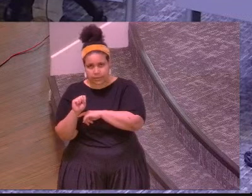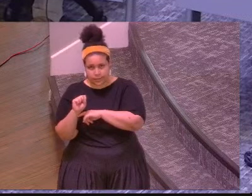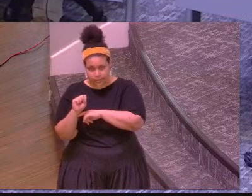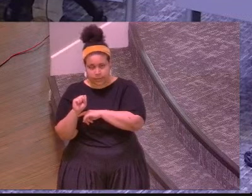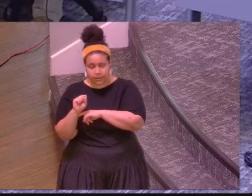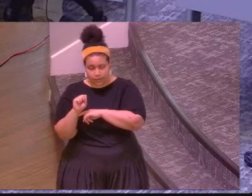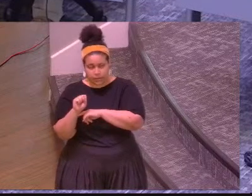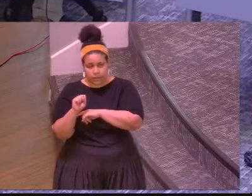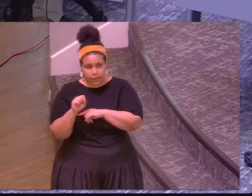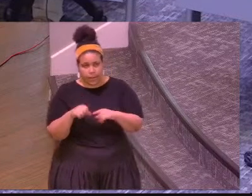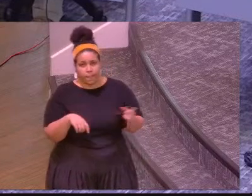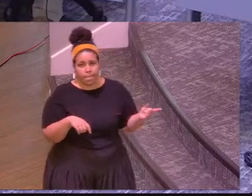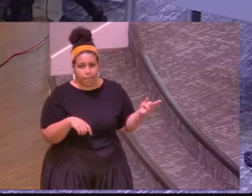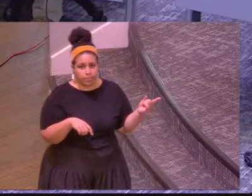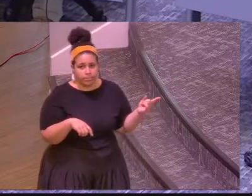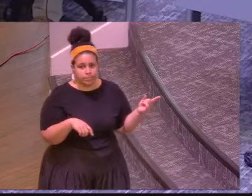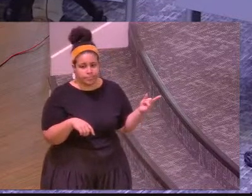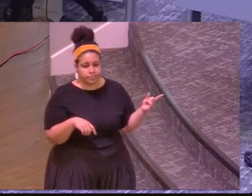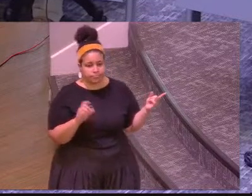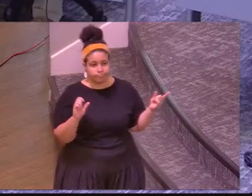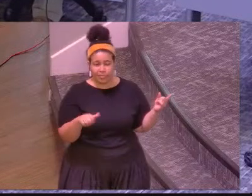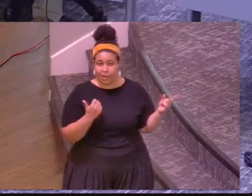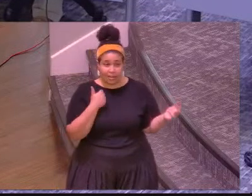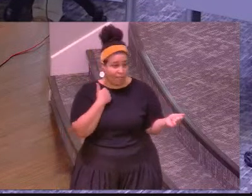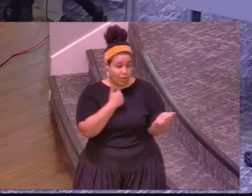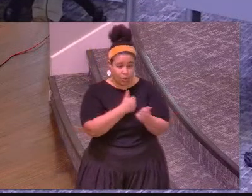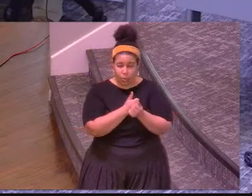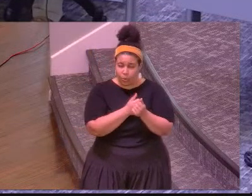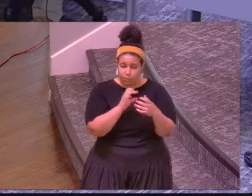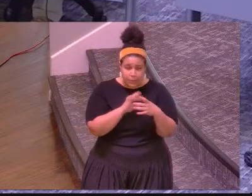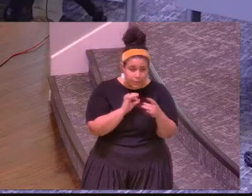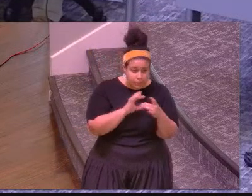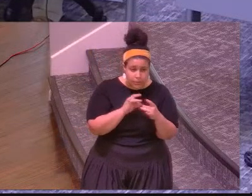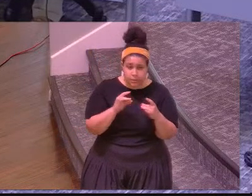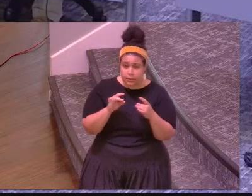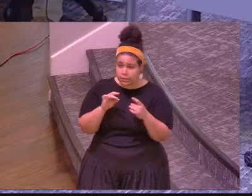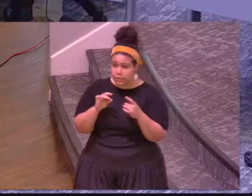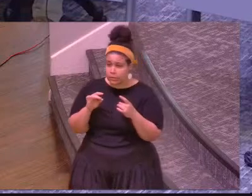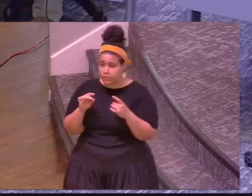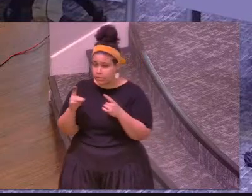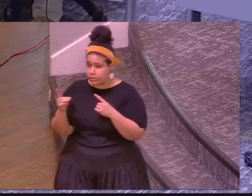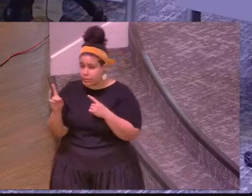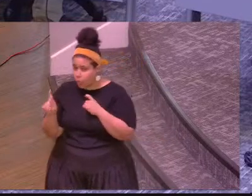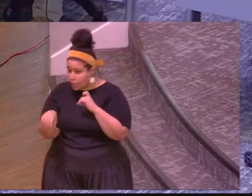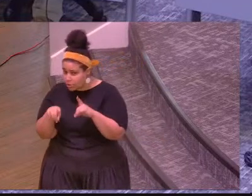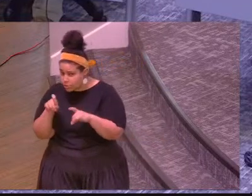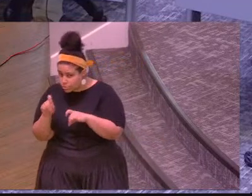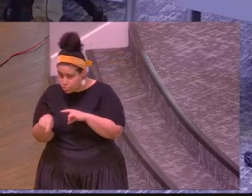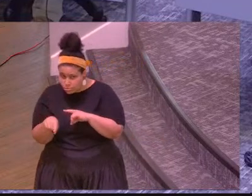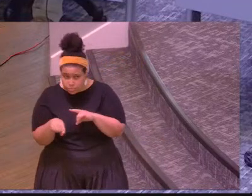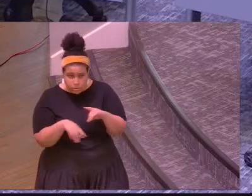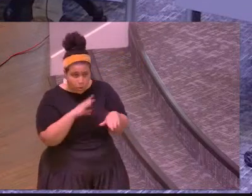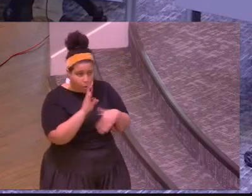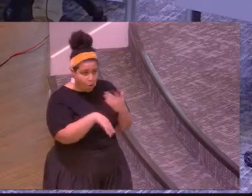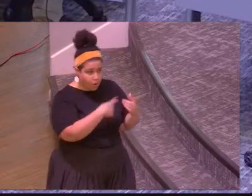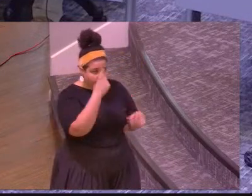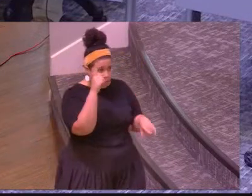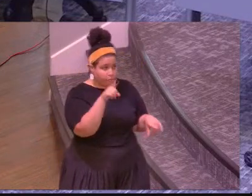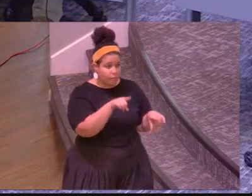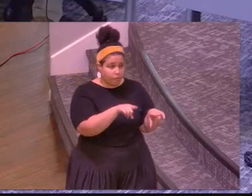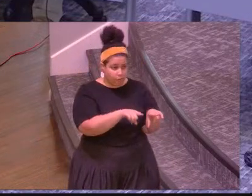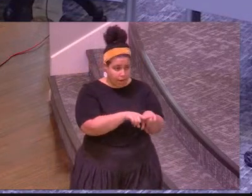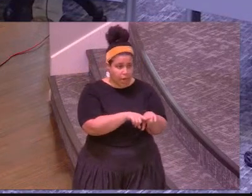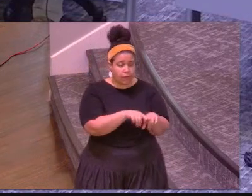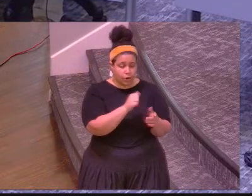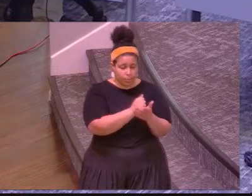Davis. Just any follow-up comments or questions? Okay, all in favor of approving the bond resolution,